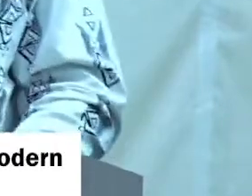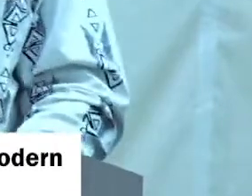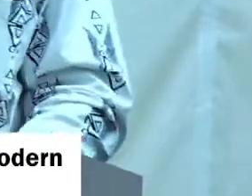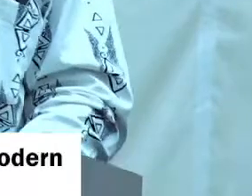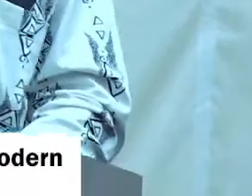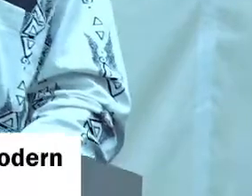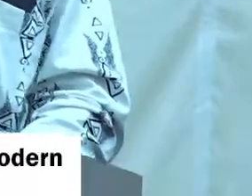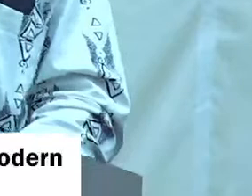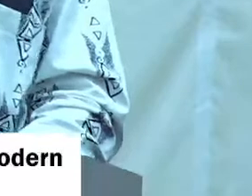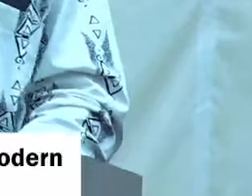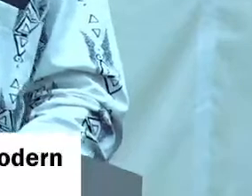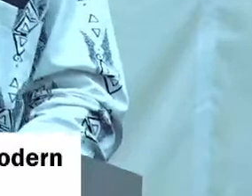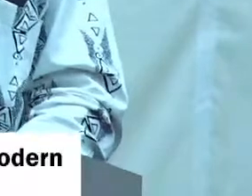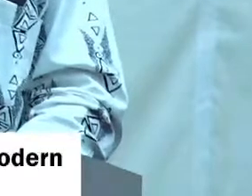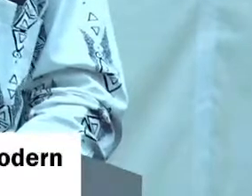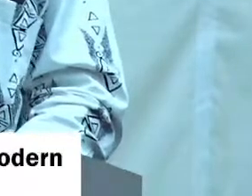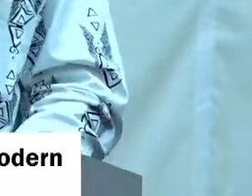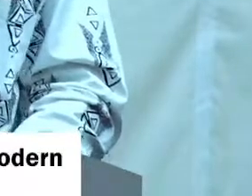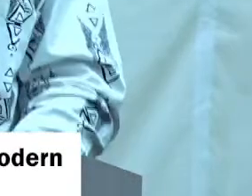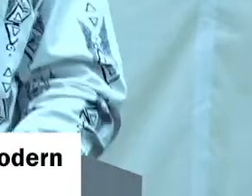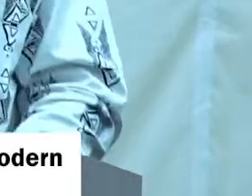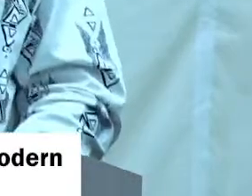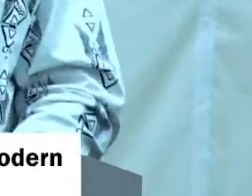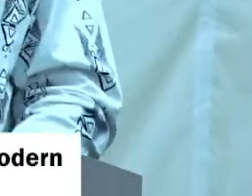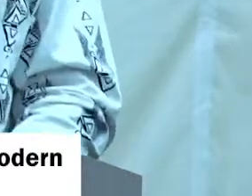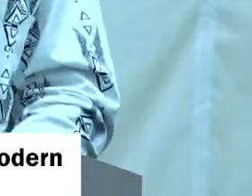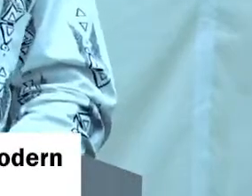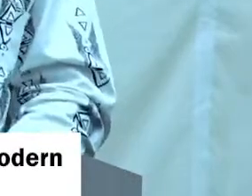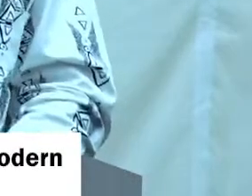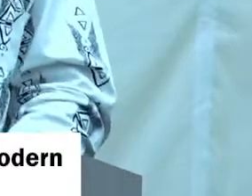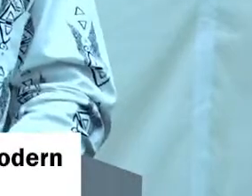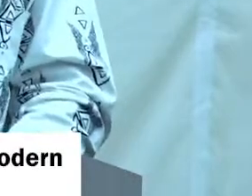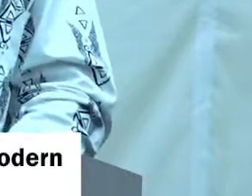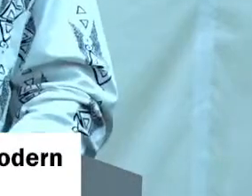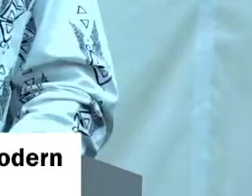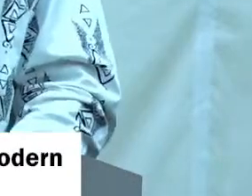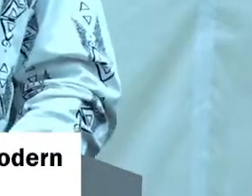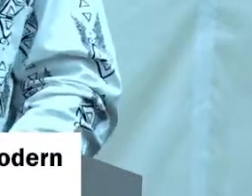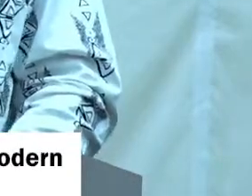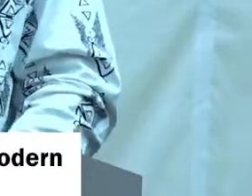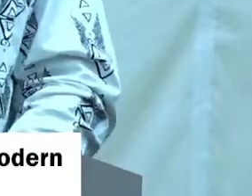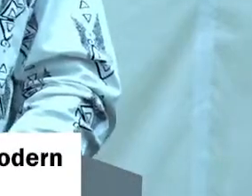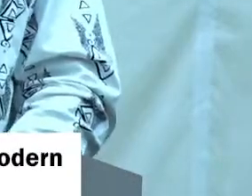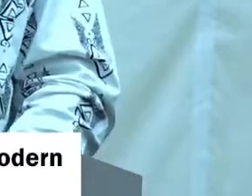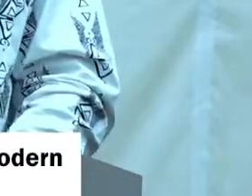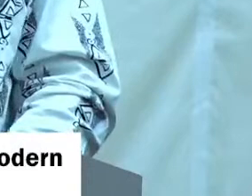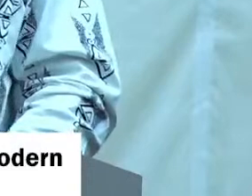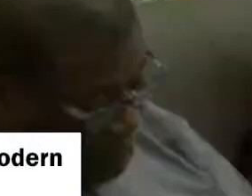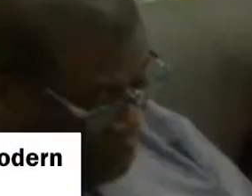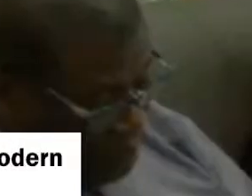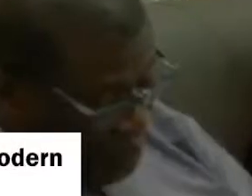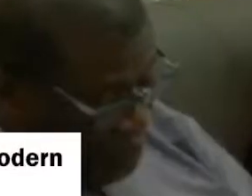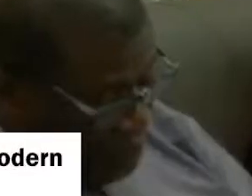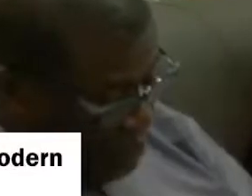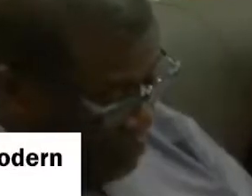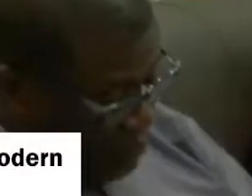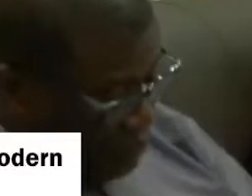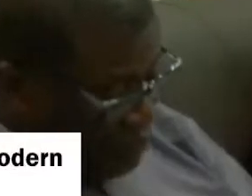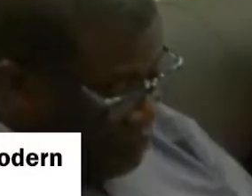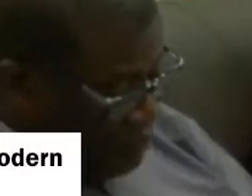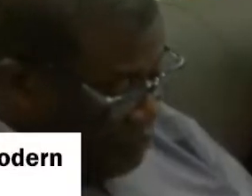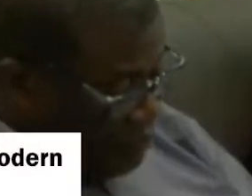affairs issues. And we want to thank them for keeping the lectures going all these years.